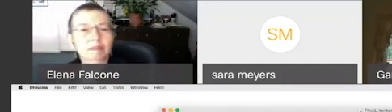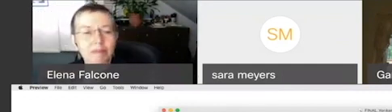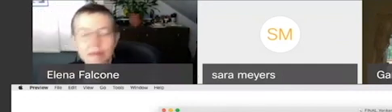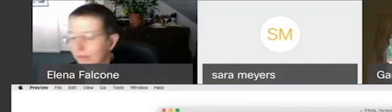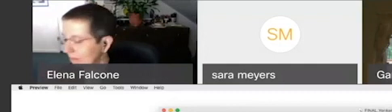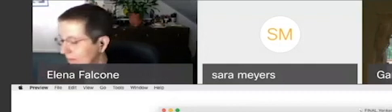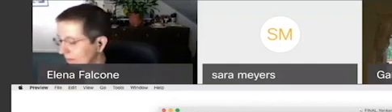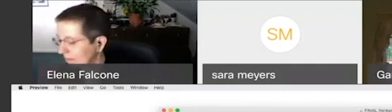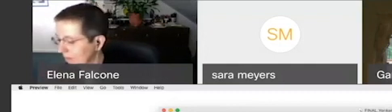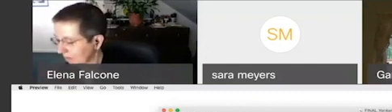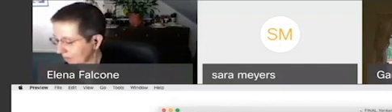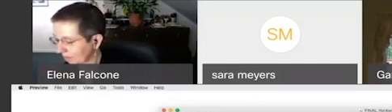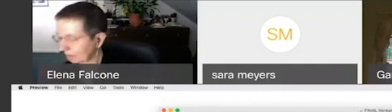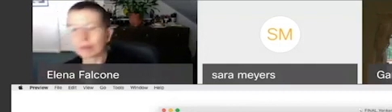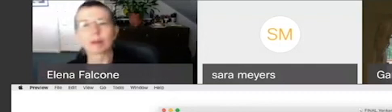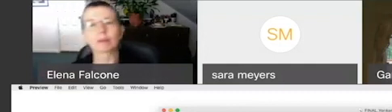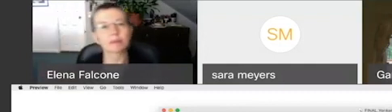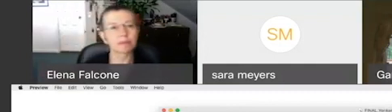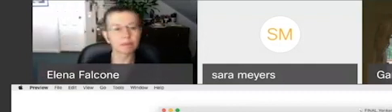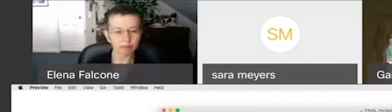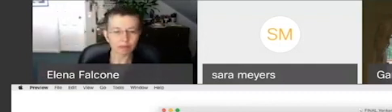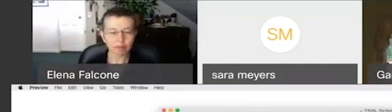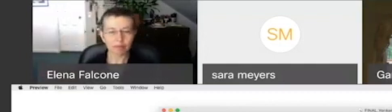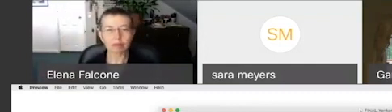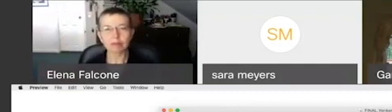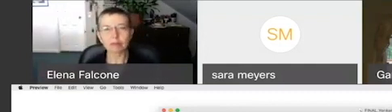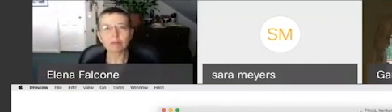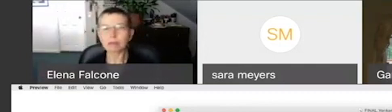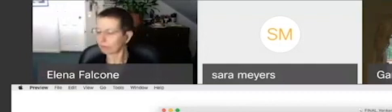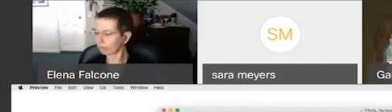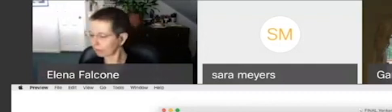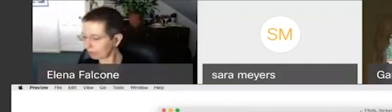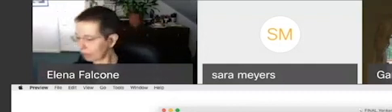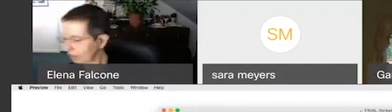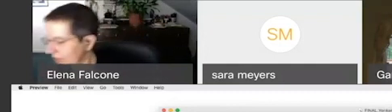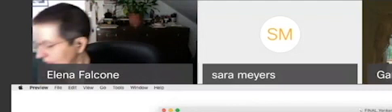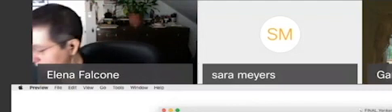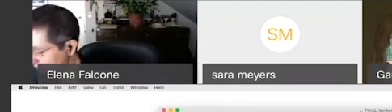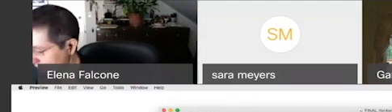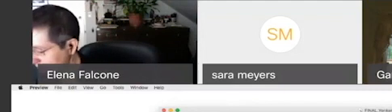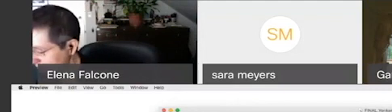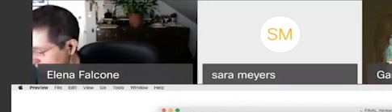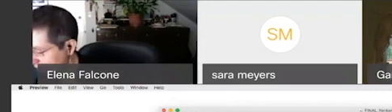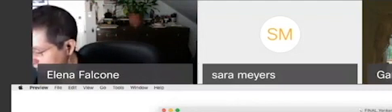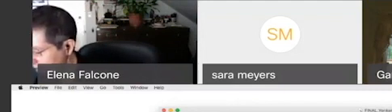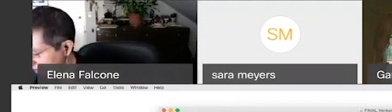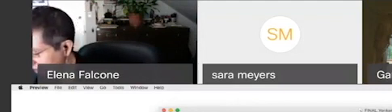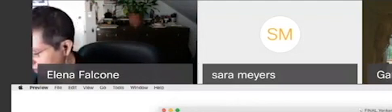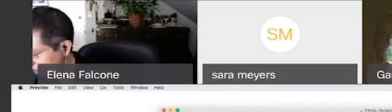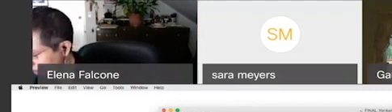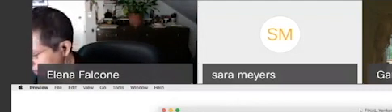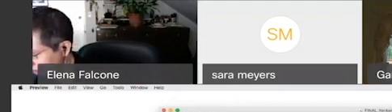applications filed after October 1st, 2020 will have to submit the 30 months look back. All